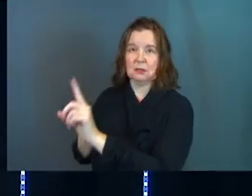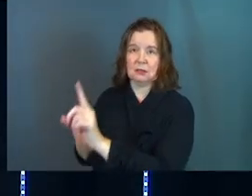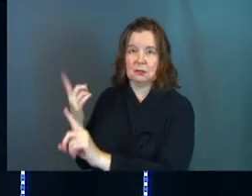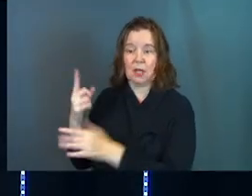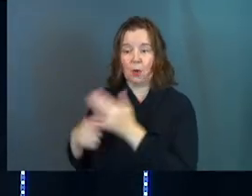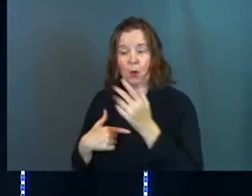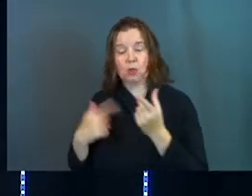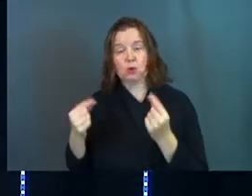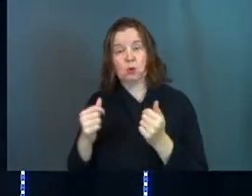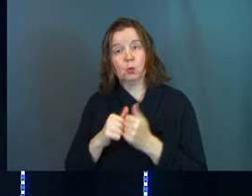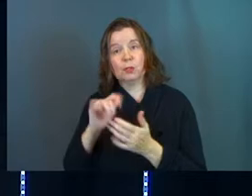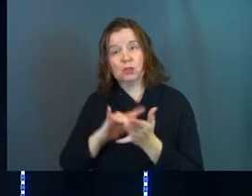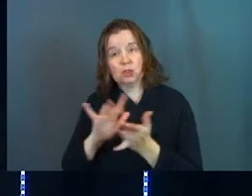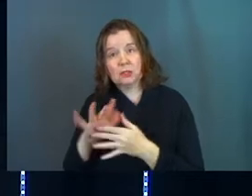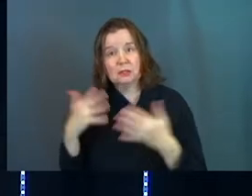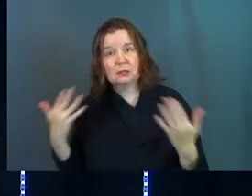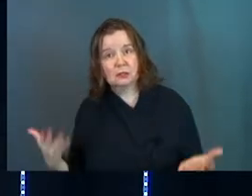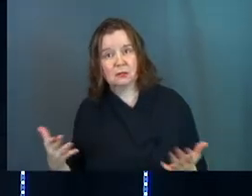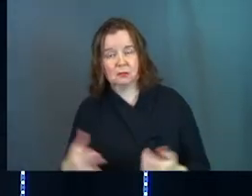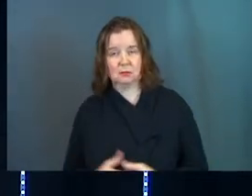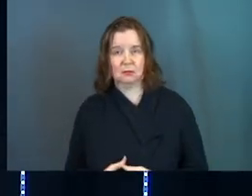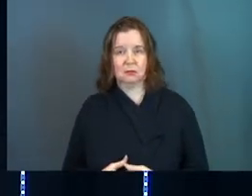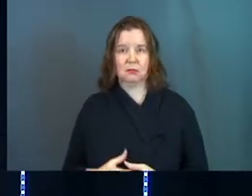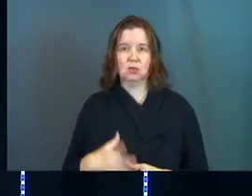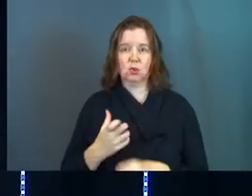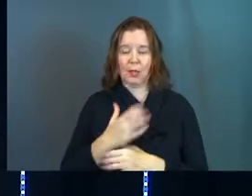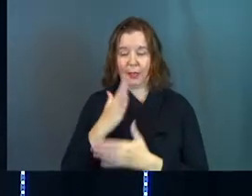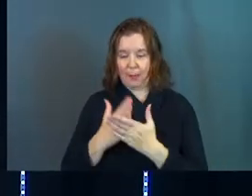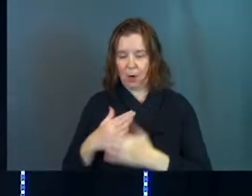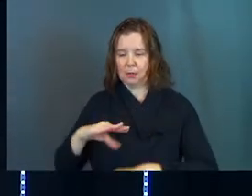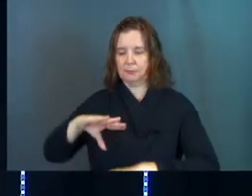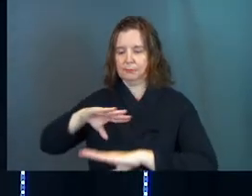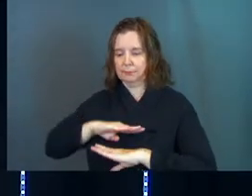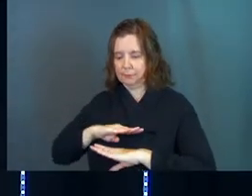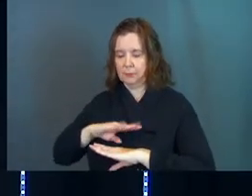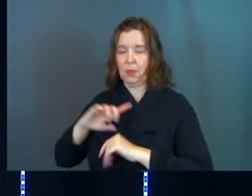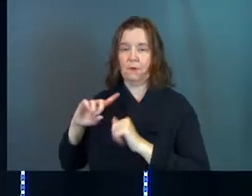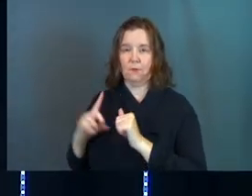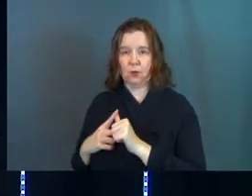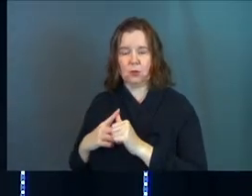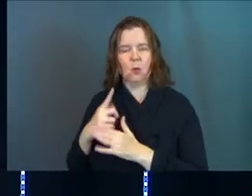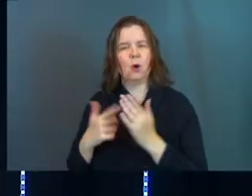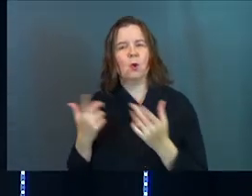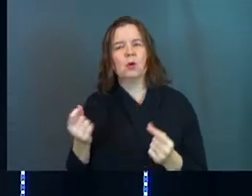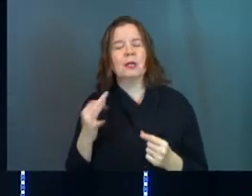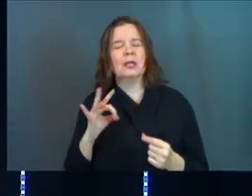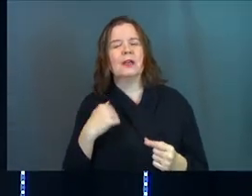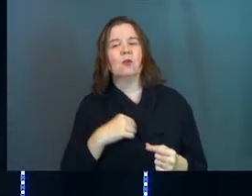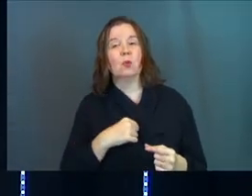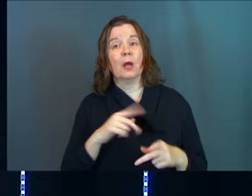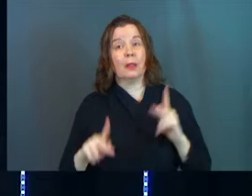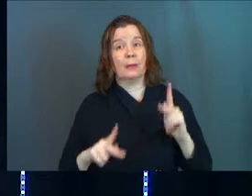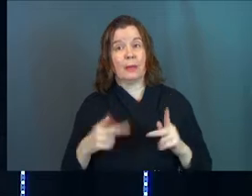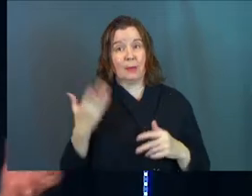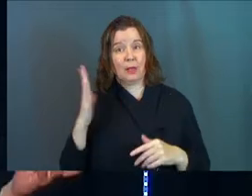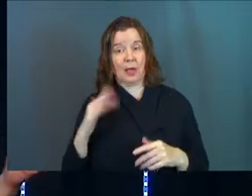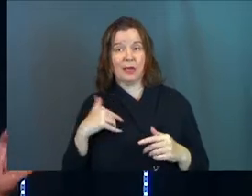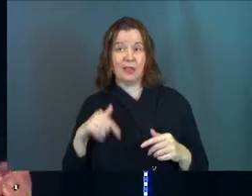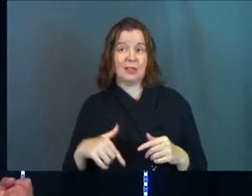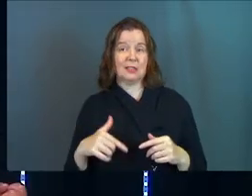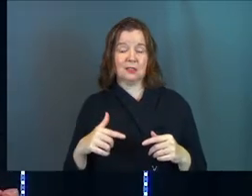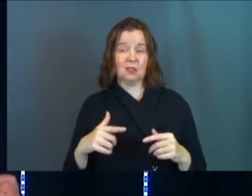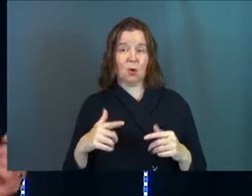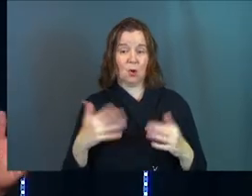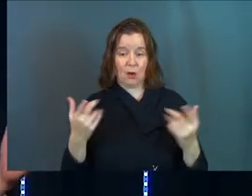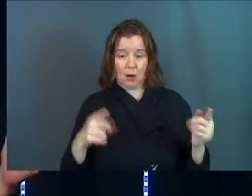And what do you do with Jesus? So get that part settled first. But what do we do if we're the people of God, and this is